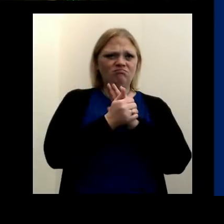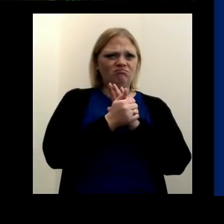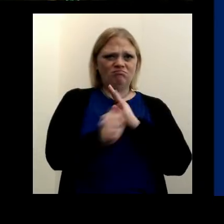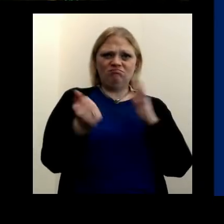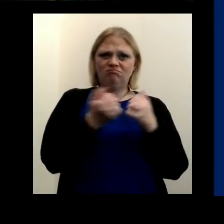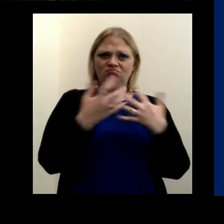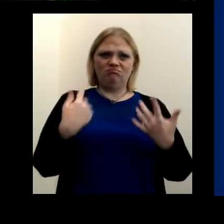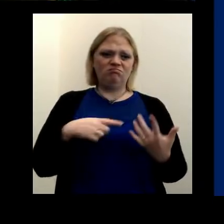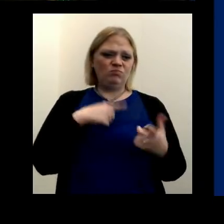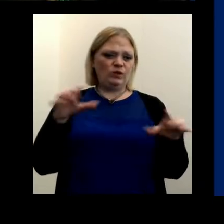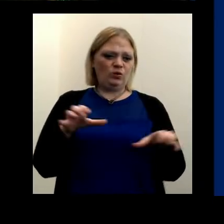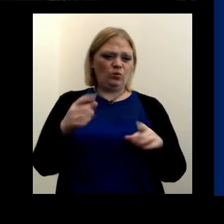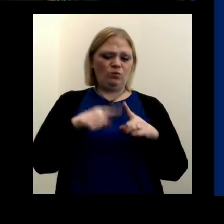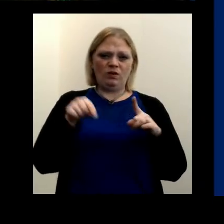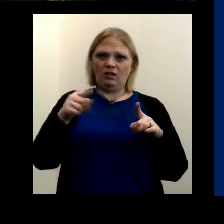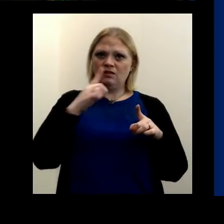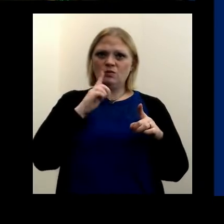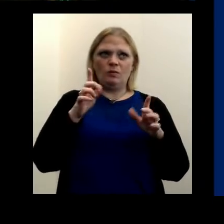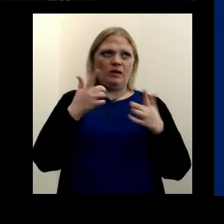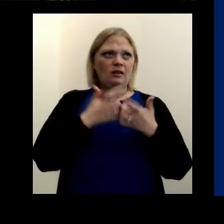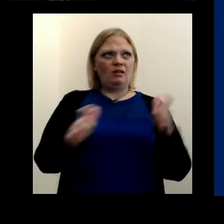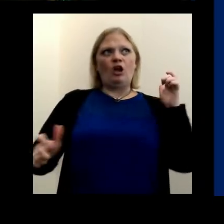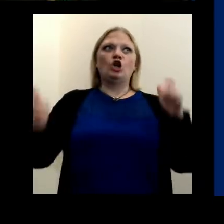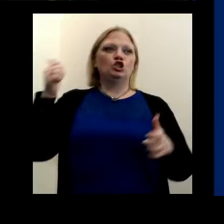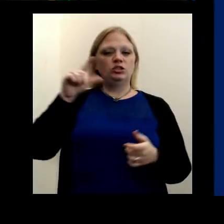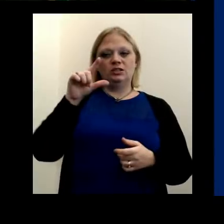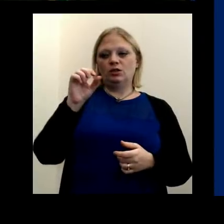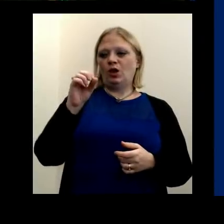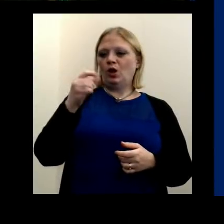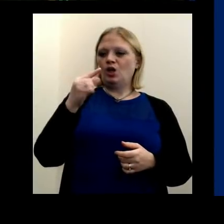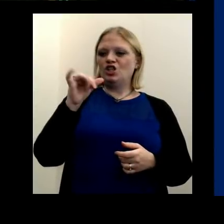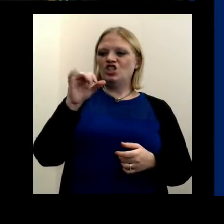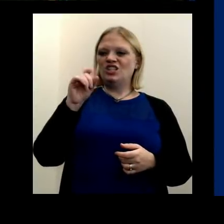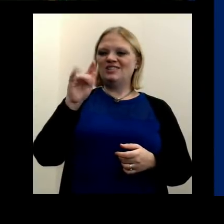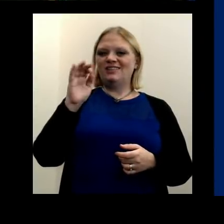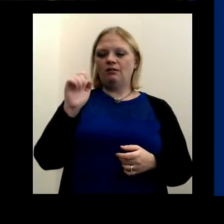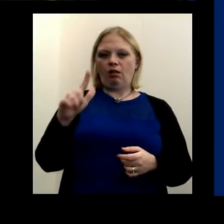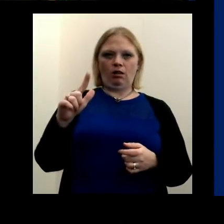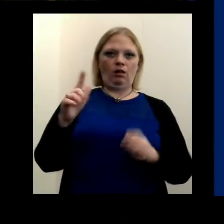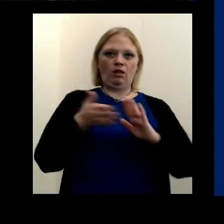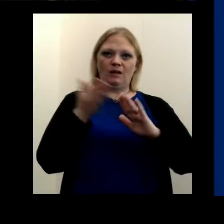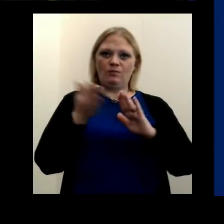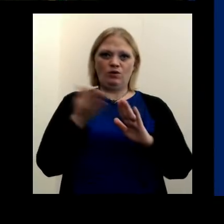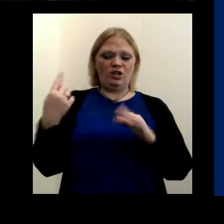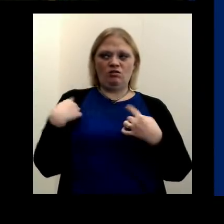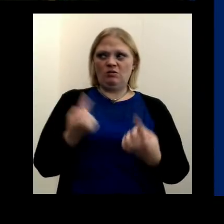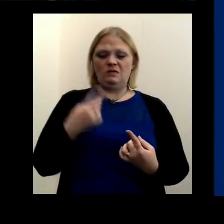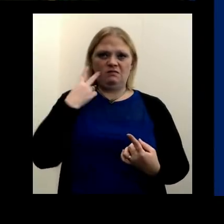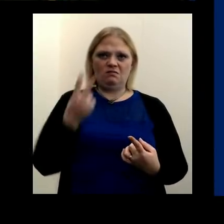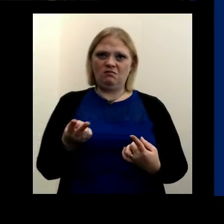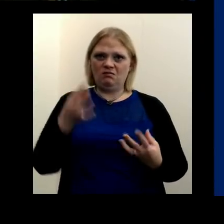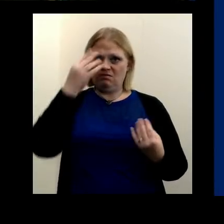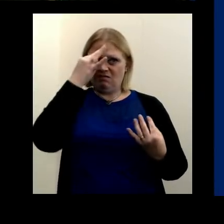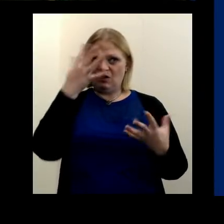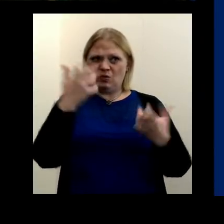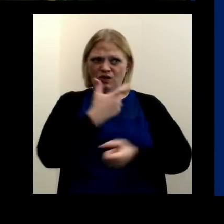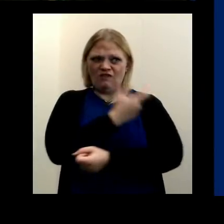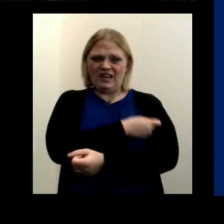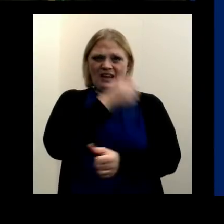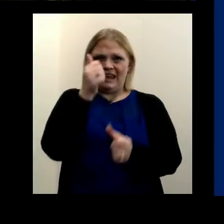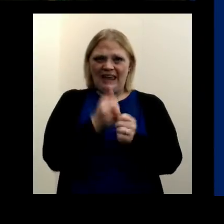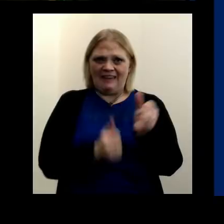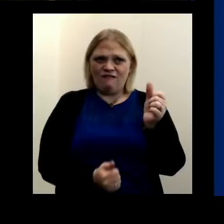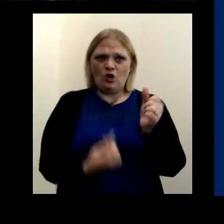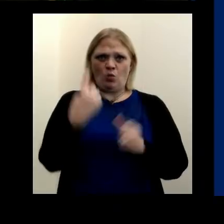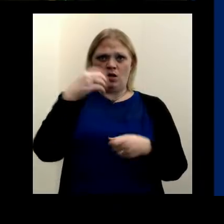that this is going to be one of the largest logistical operations this community has ever seen. If you think about it, we want to vaccinate every person